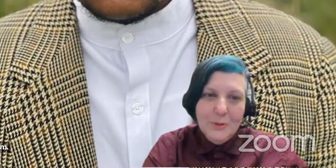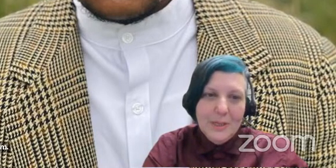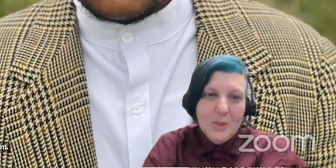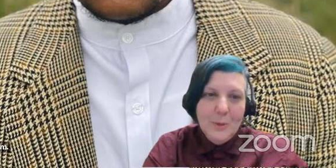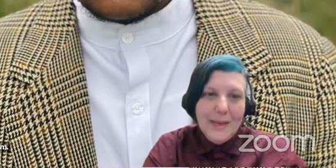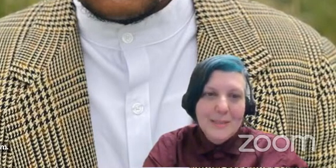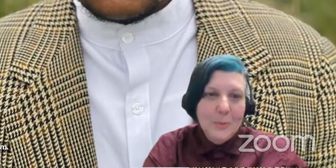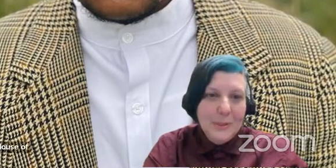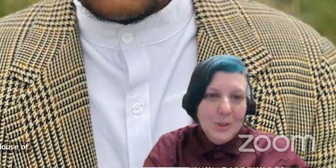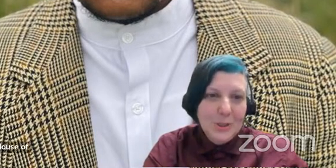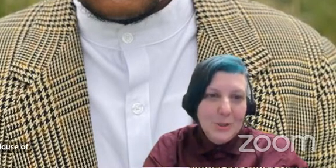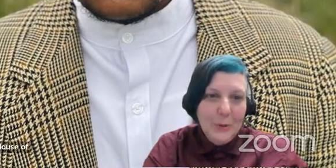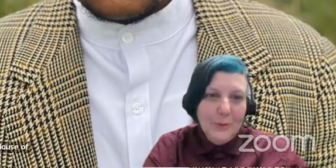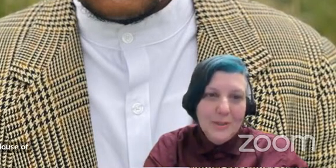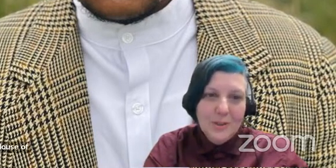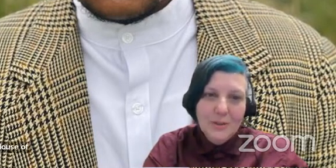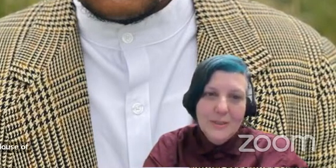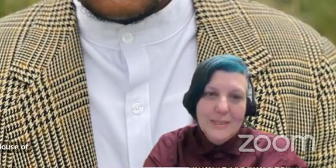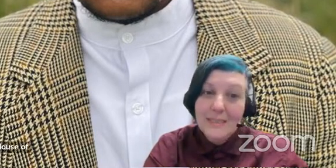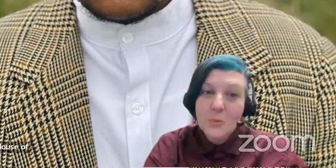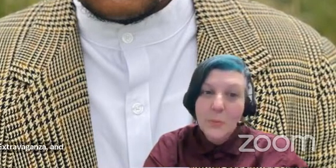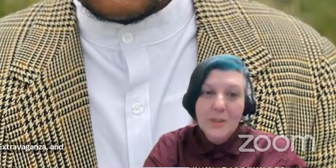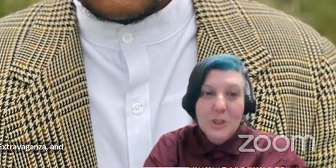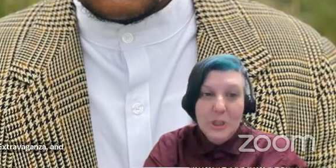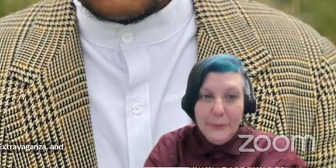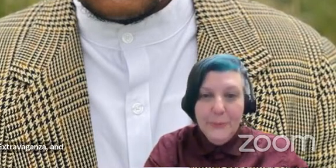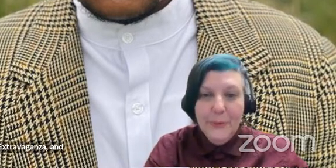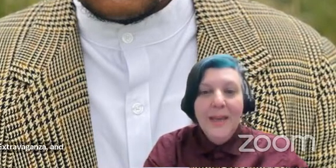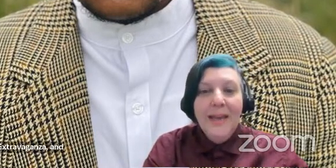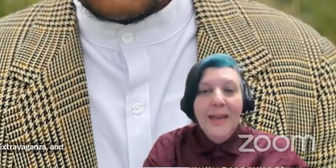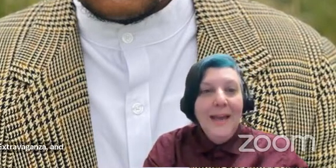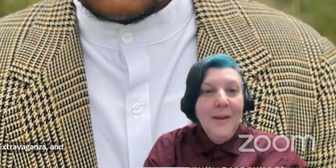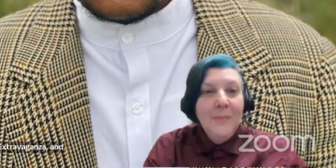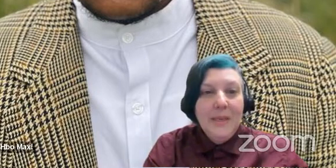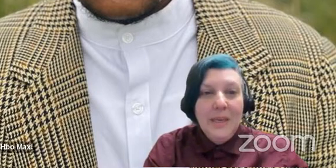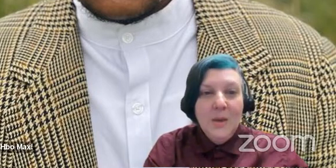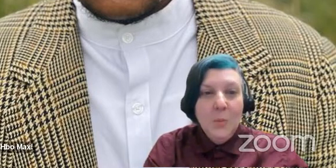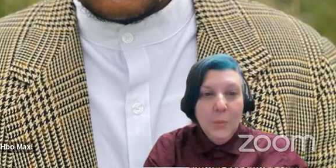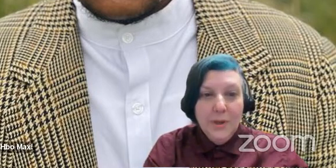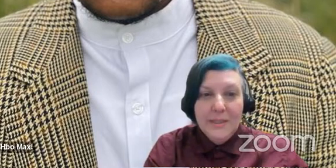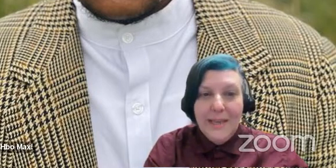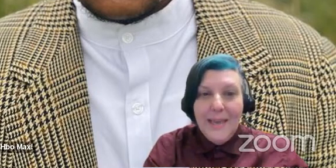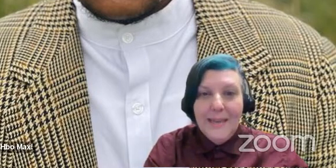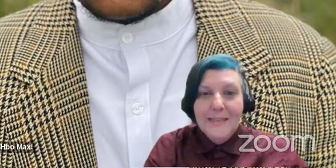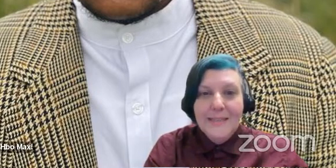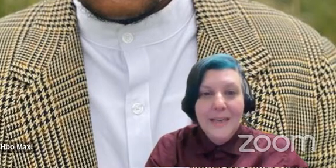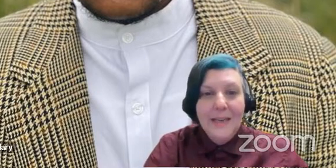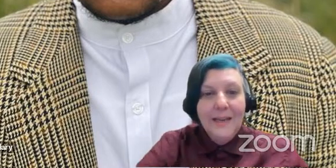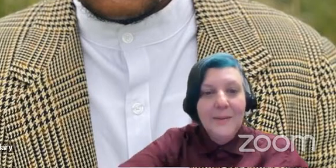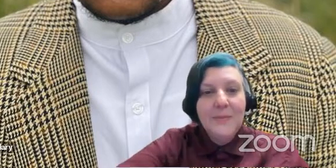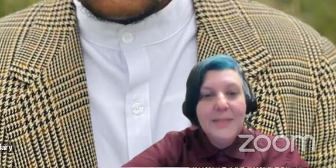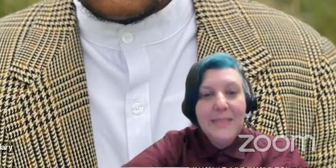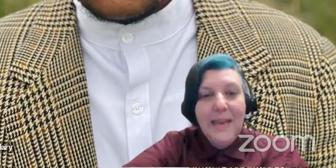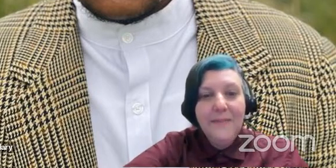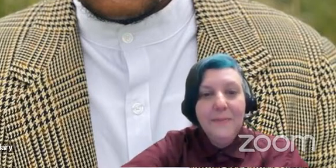co-executive producer on HBO Max competition show Legendary Seasons 1 and 2. He worked